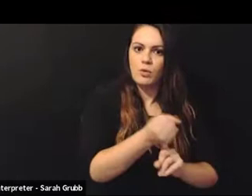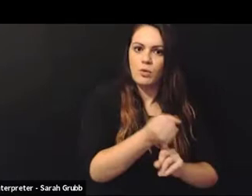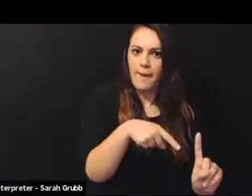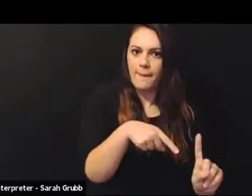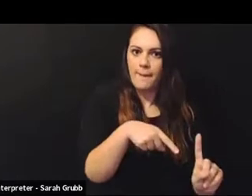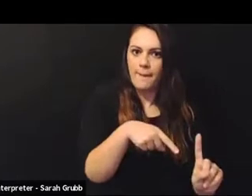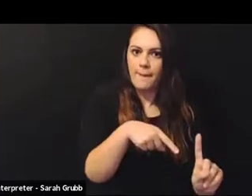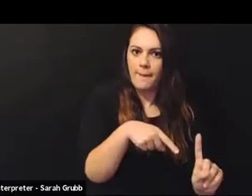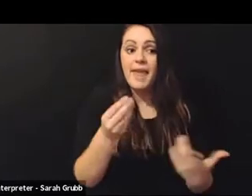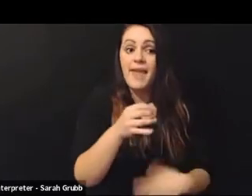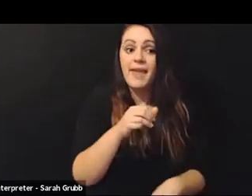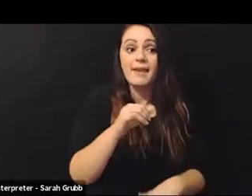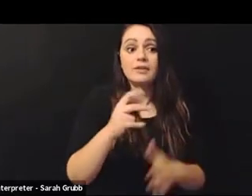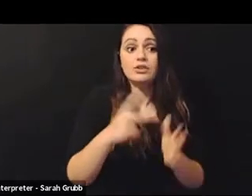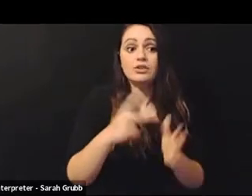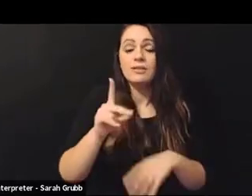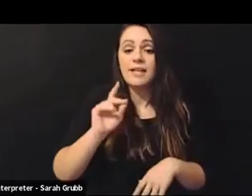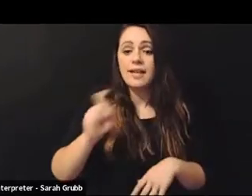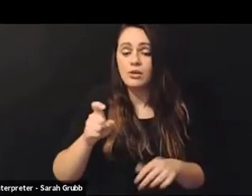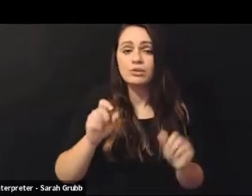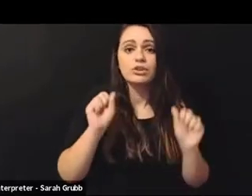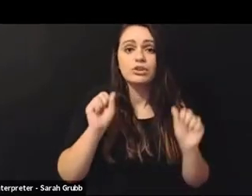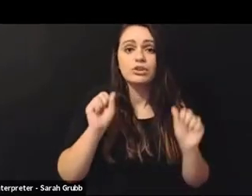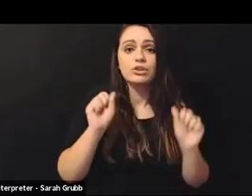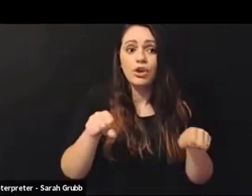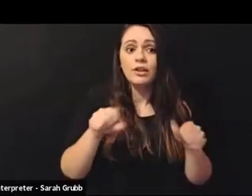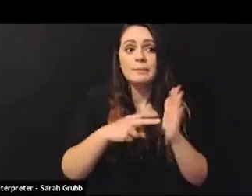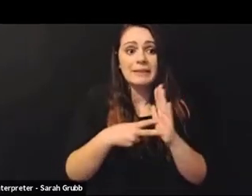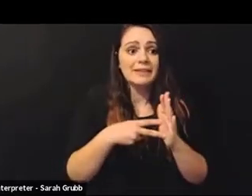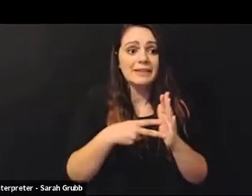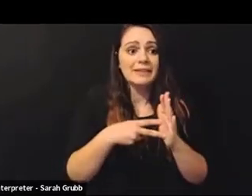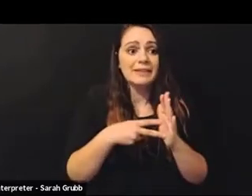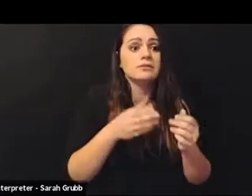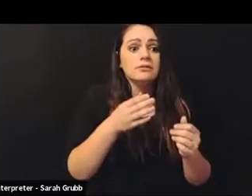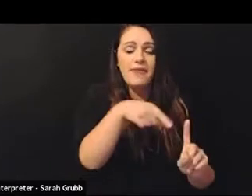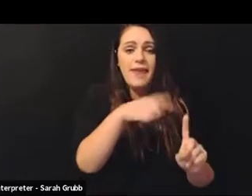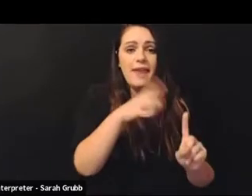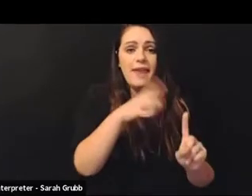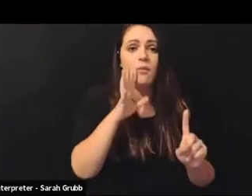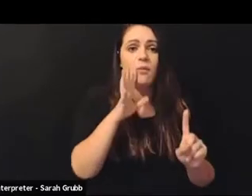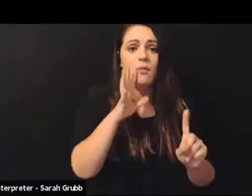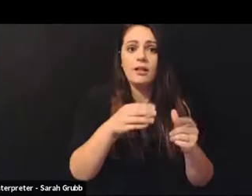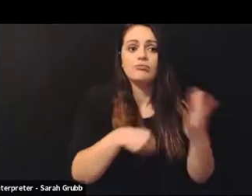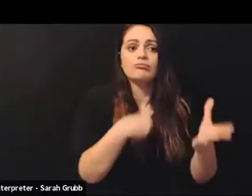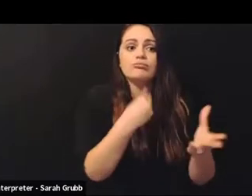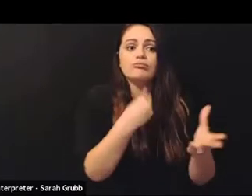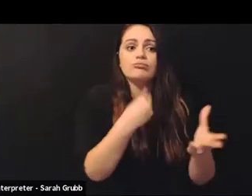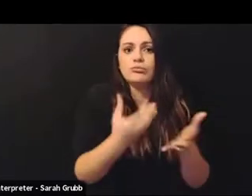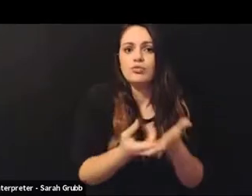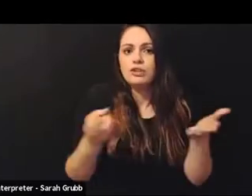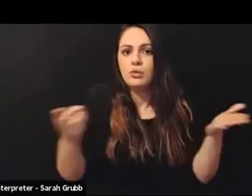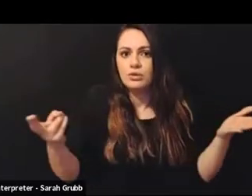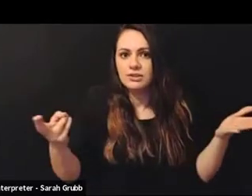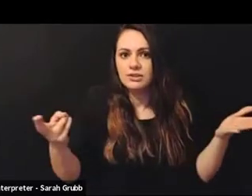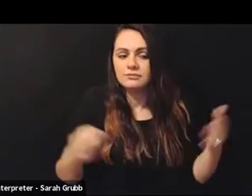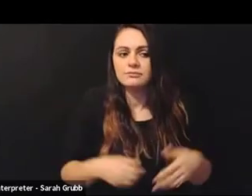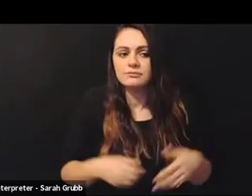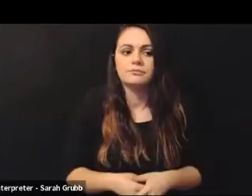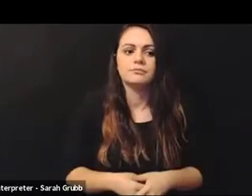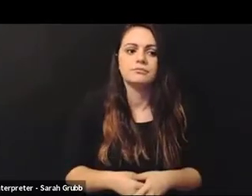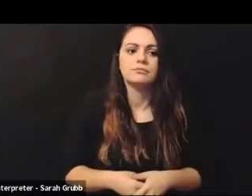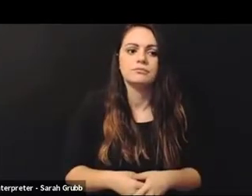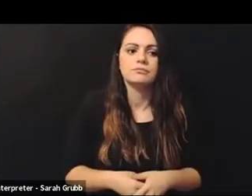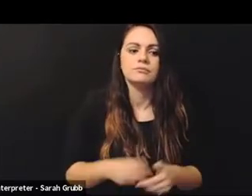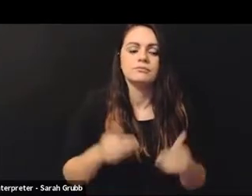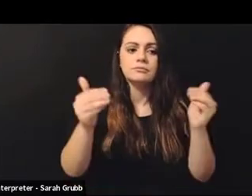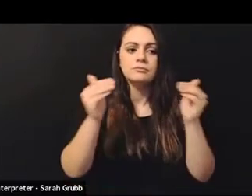possibly provide some effective intervention or services, as I mentioned earlier. And then oftentimes